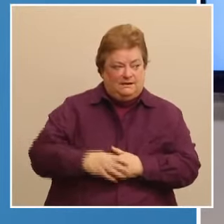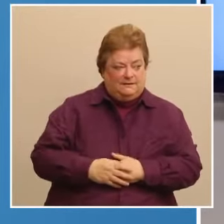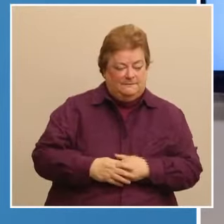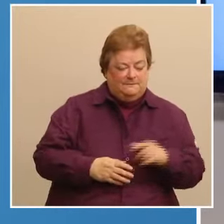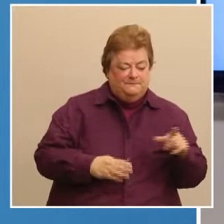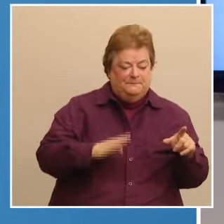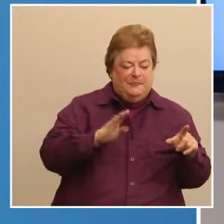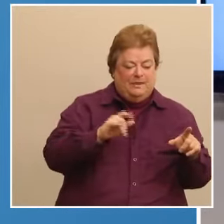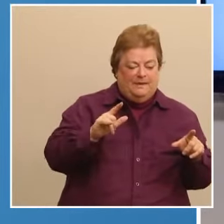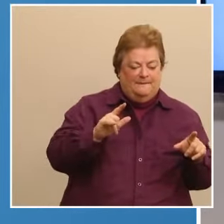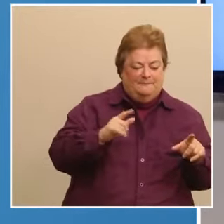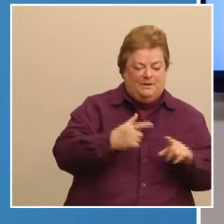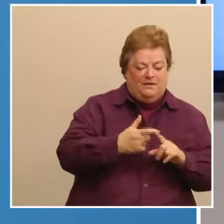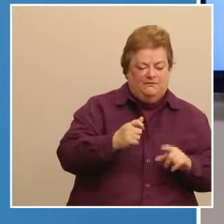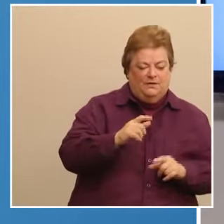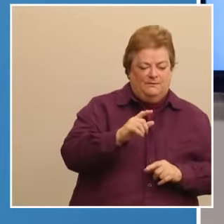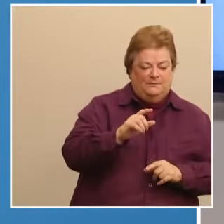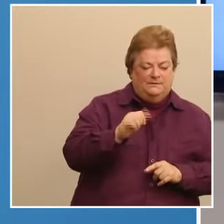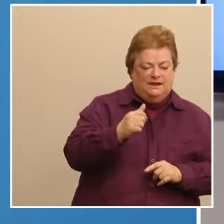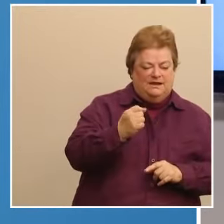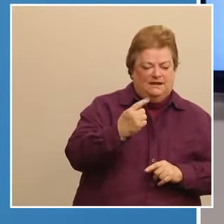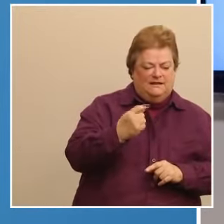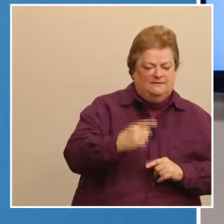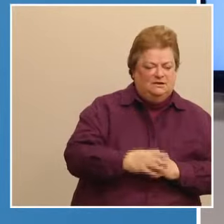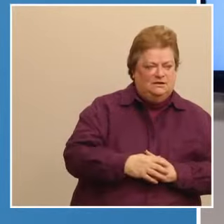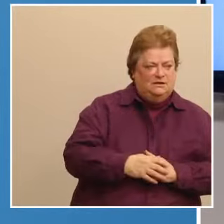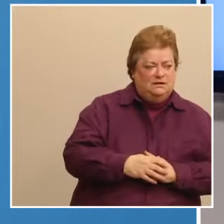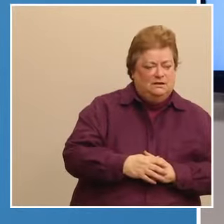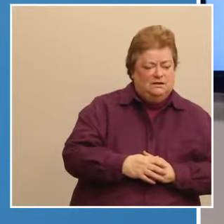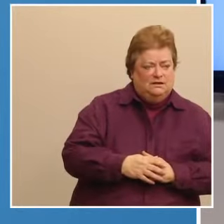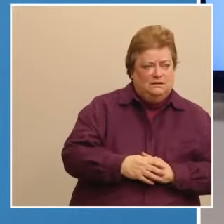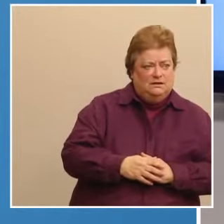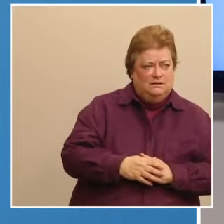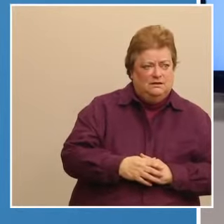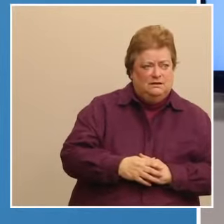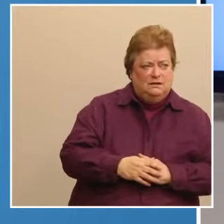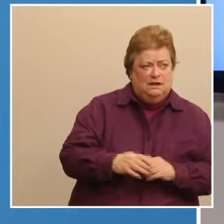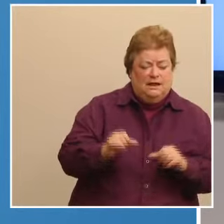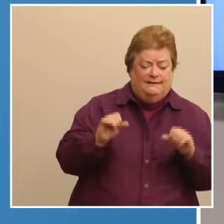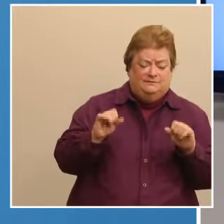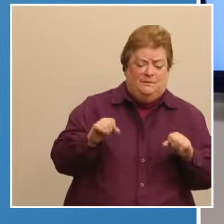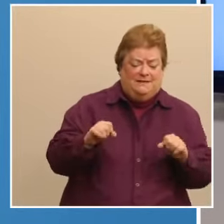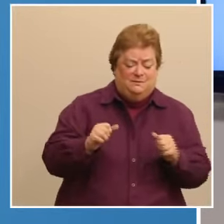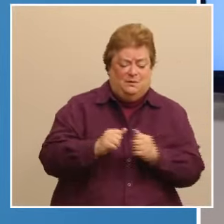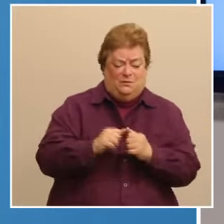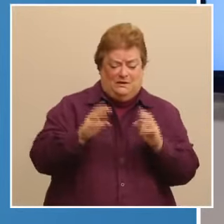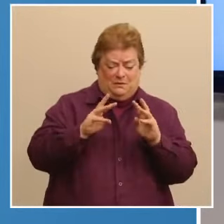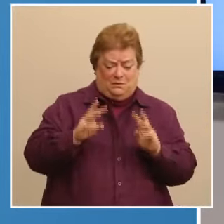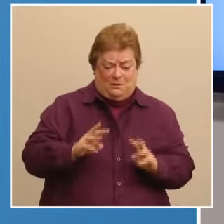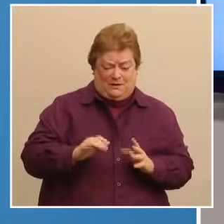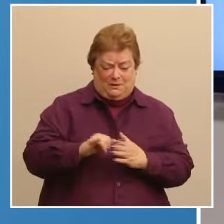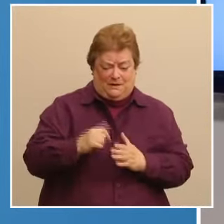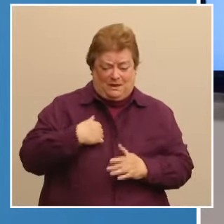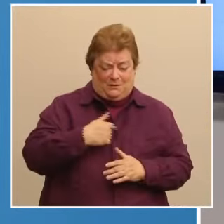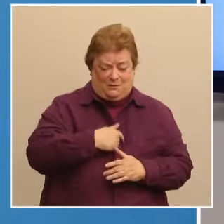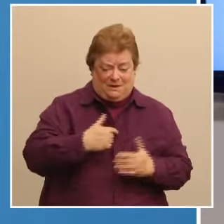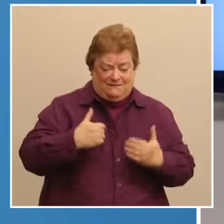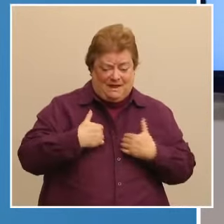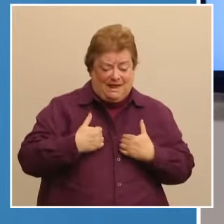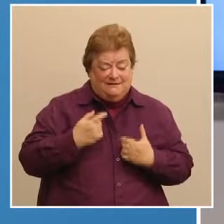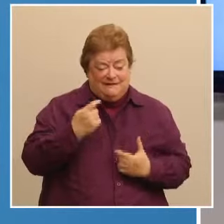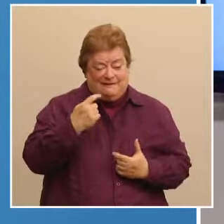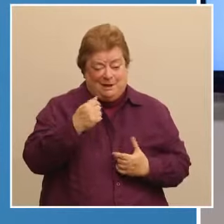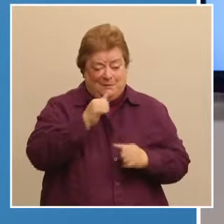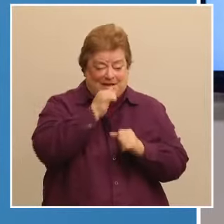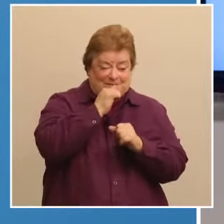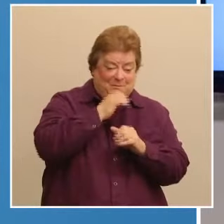Director Lopez, this is Bill again with 1011. Is it possible that the weather we've had over the last 2 to 3 weeks is a bit of a blessing in